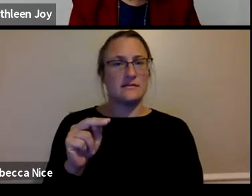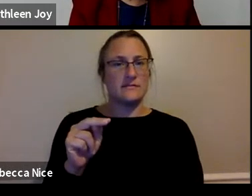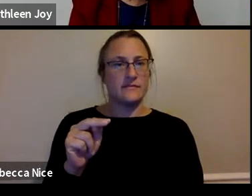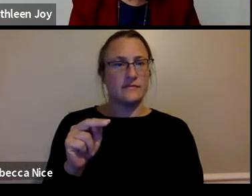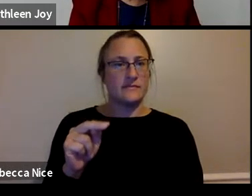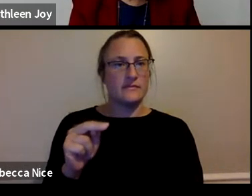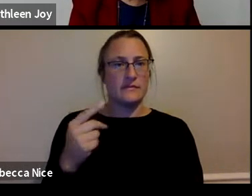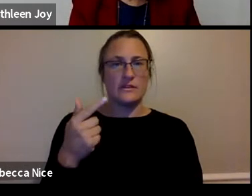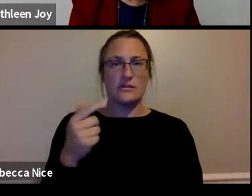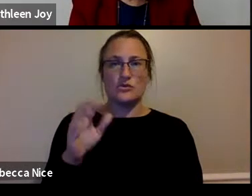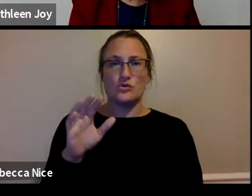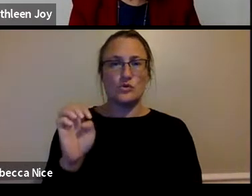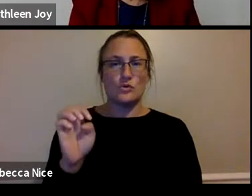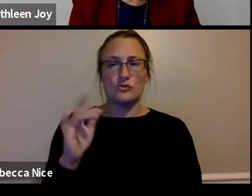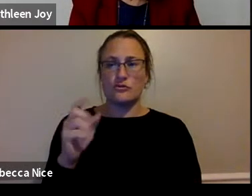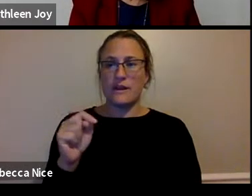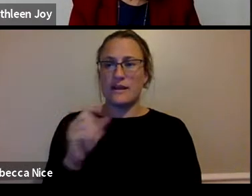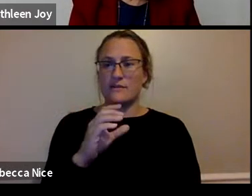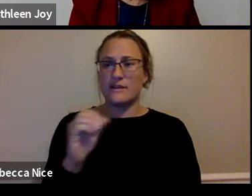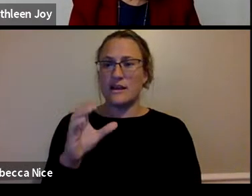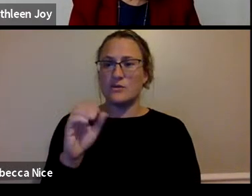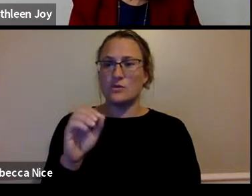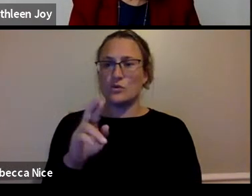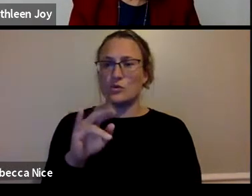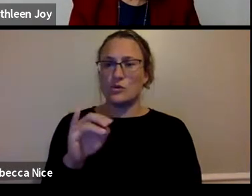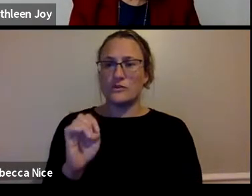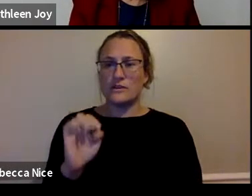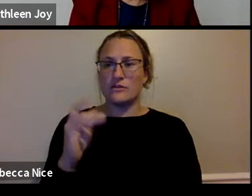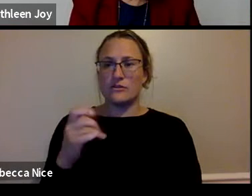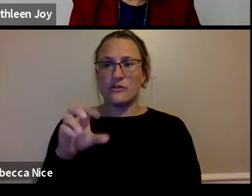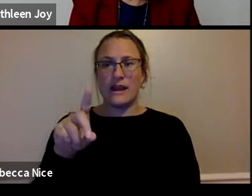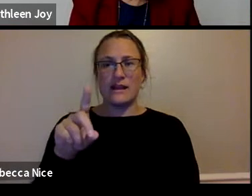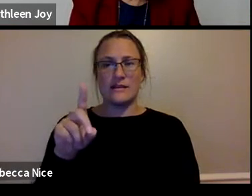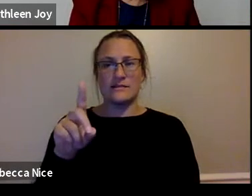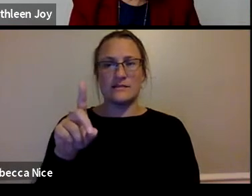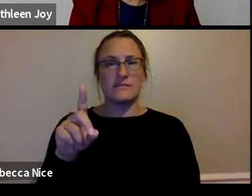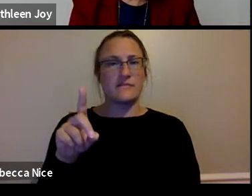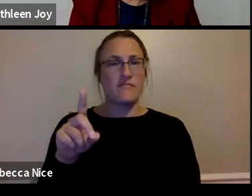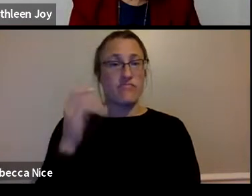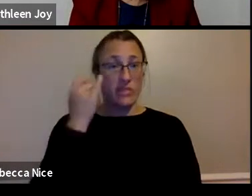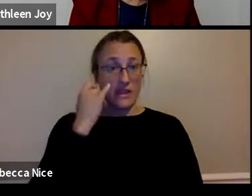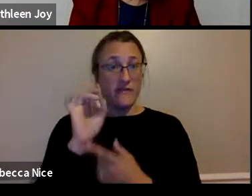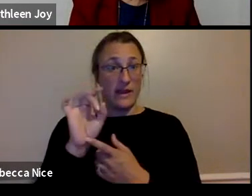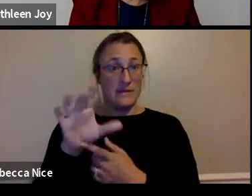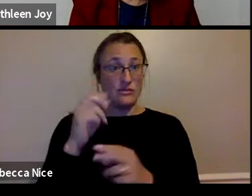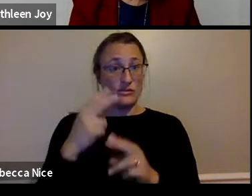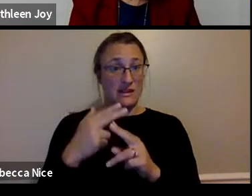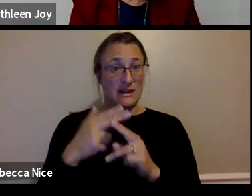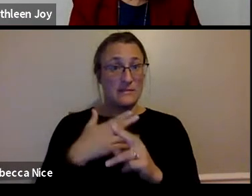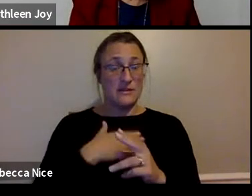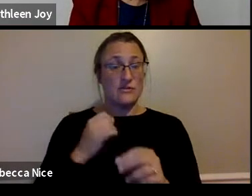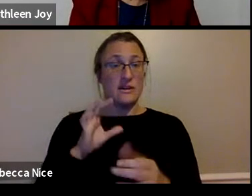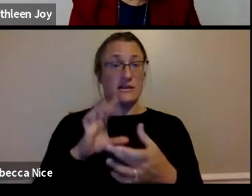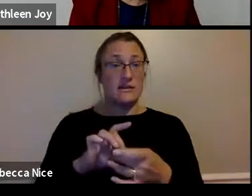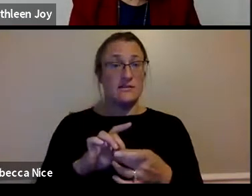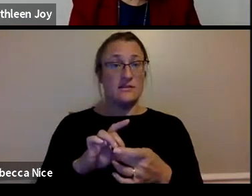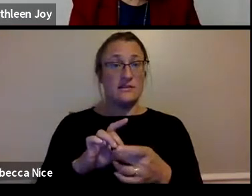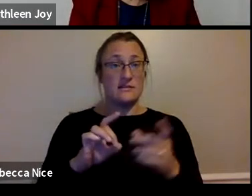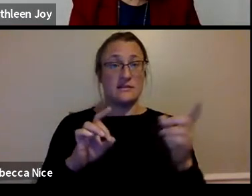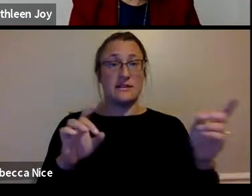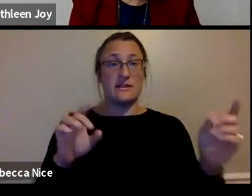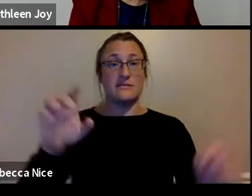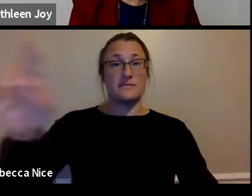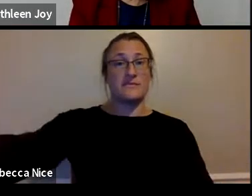George Kraft, and Corey Grant. If I've spoken, if I've mentioned your name, please try to get through